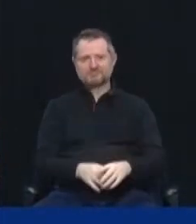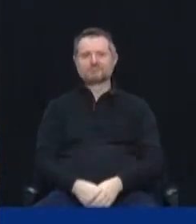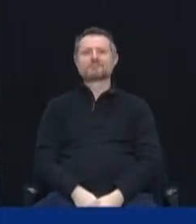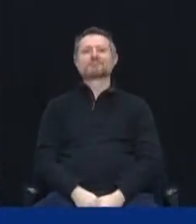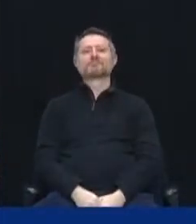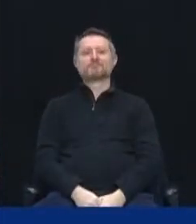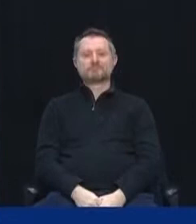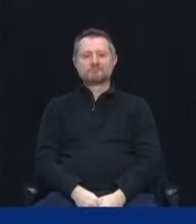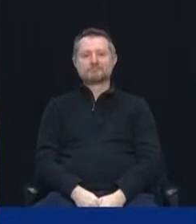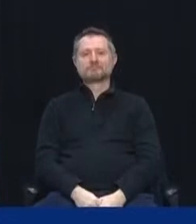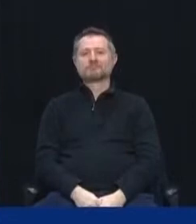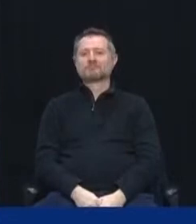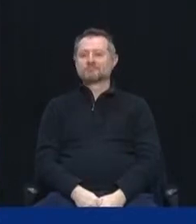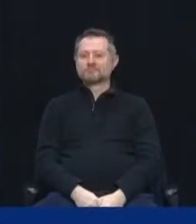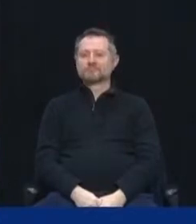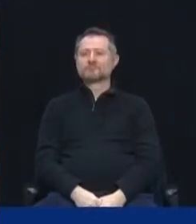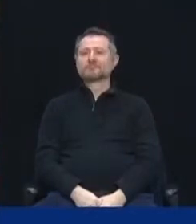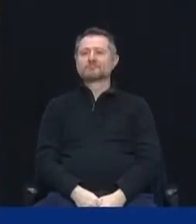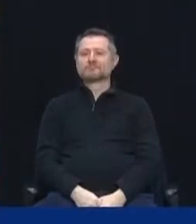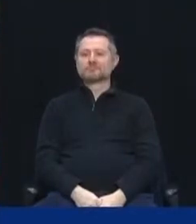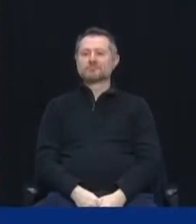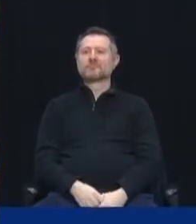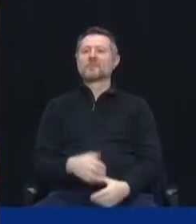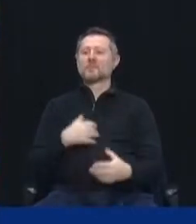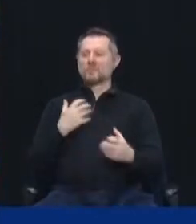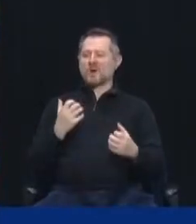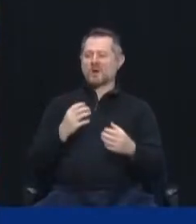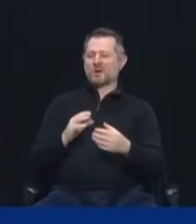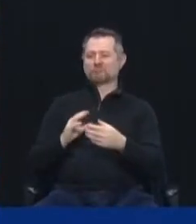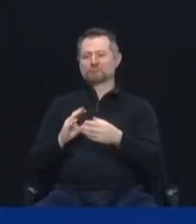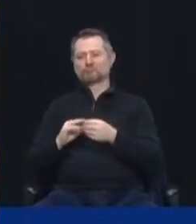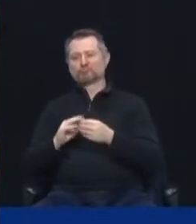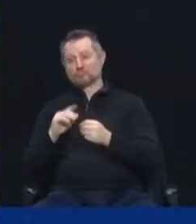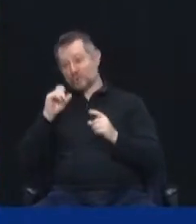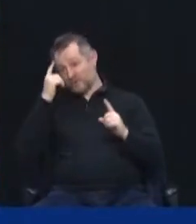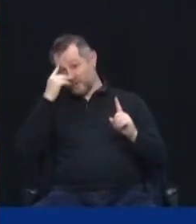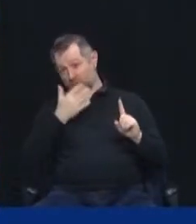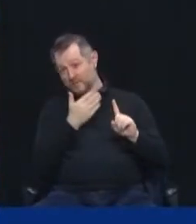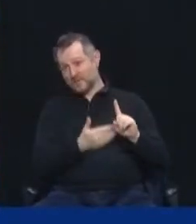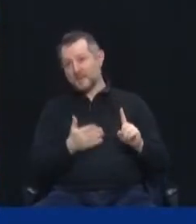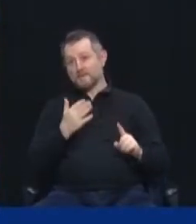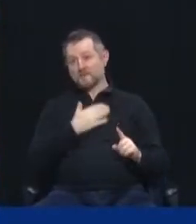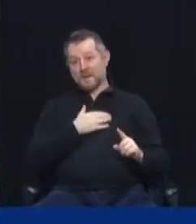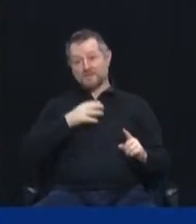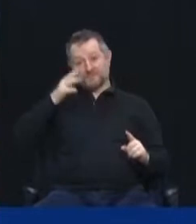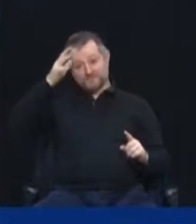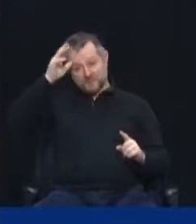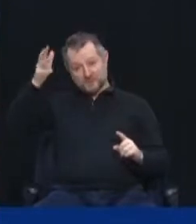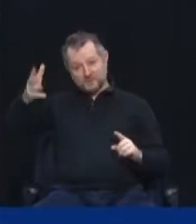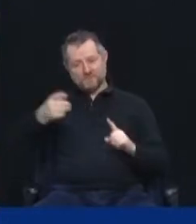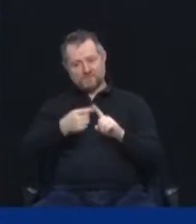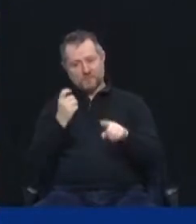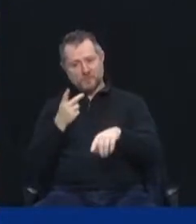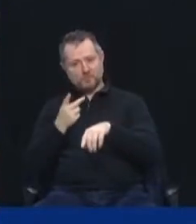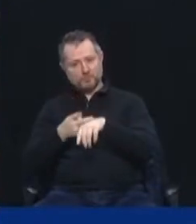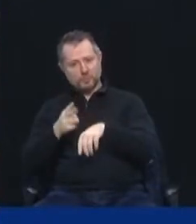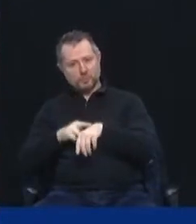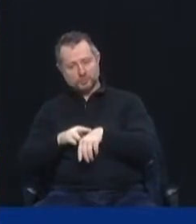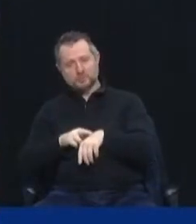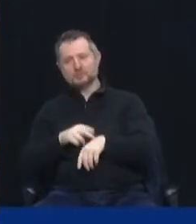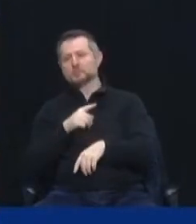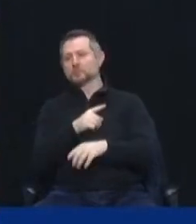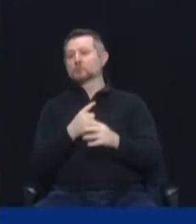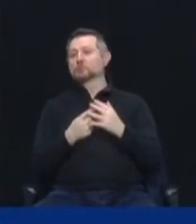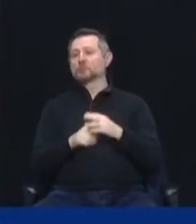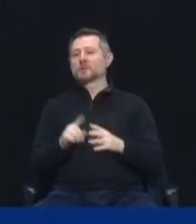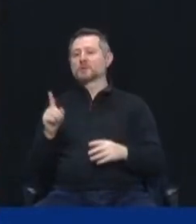And I just want to share that, like the Governor, my grandfather from Puerto Rico started in East Harlem as